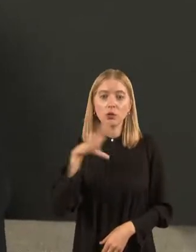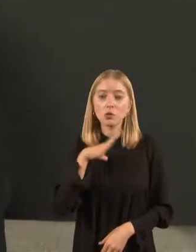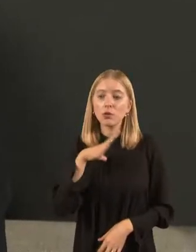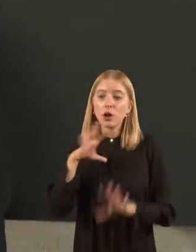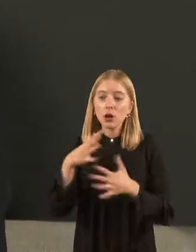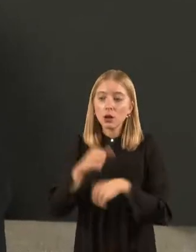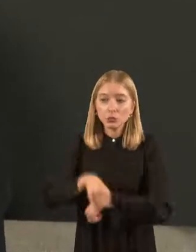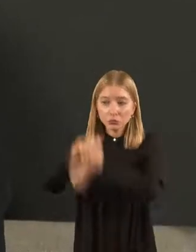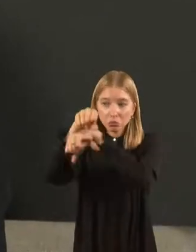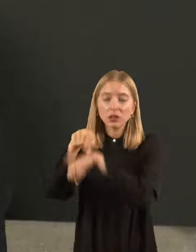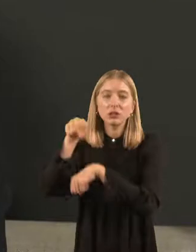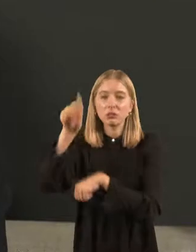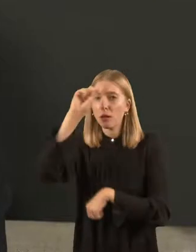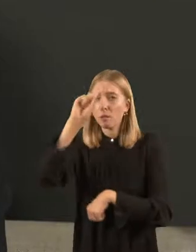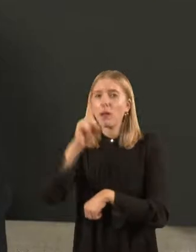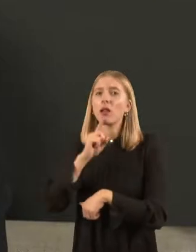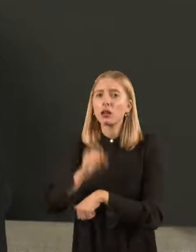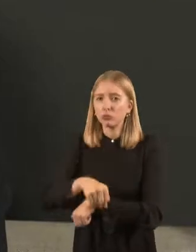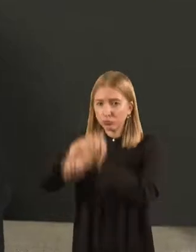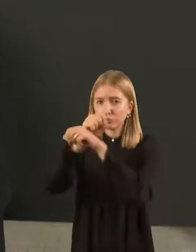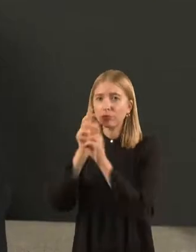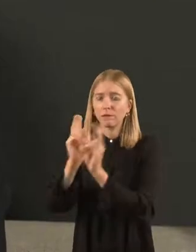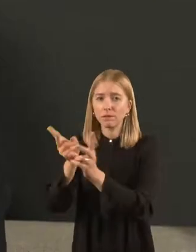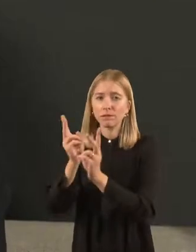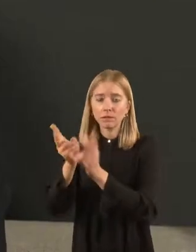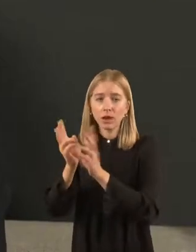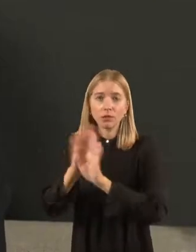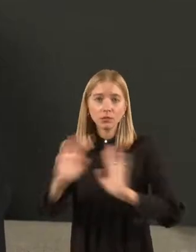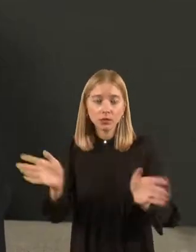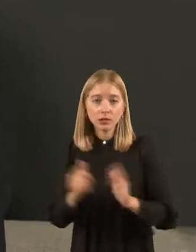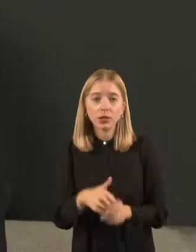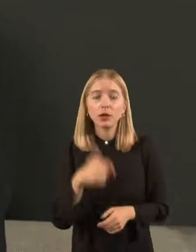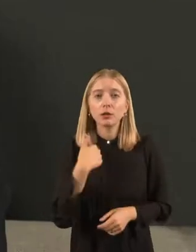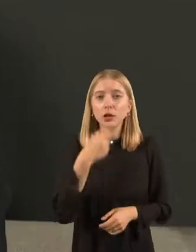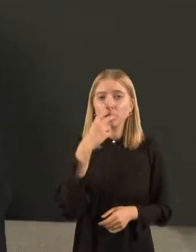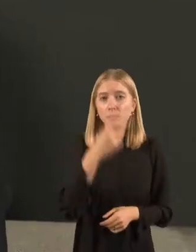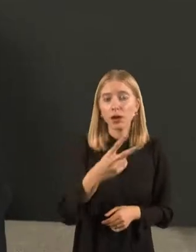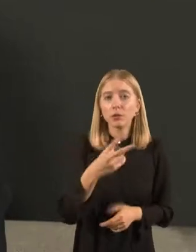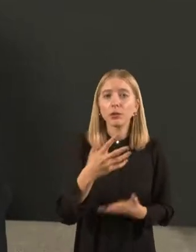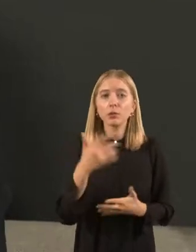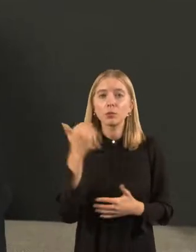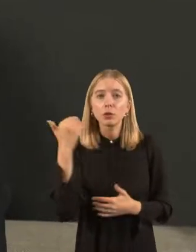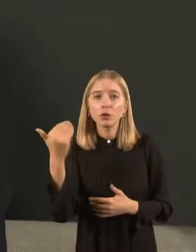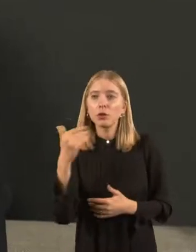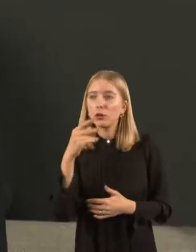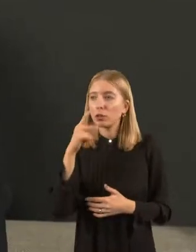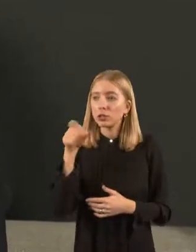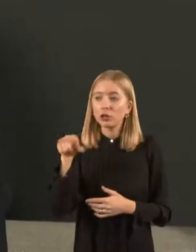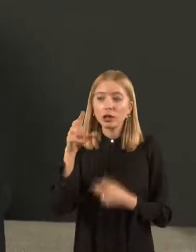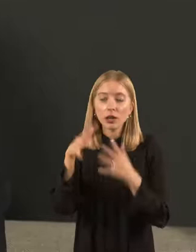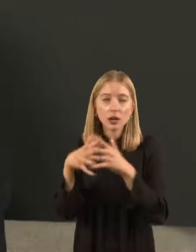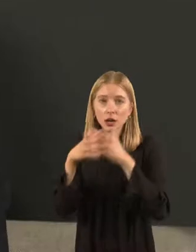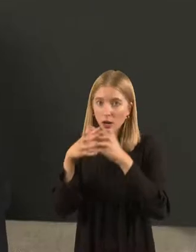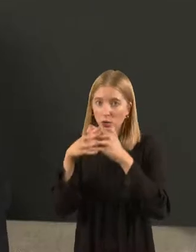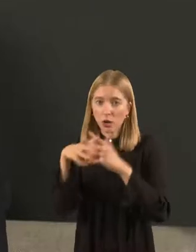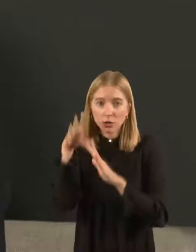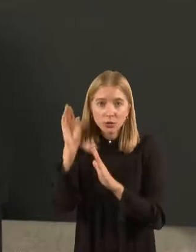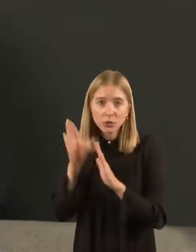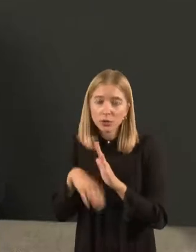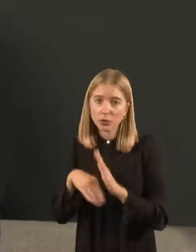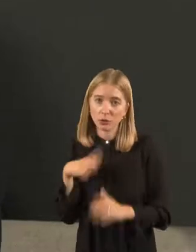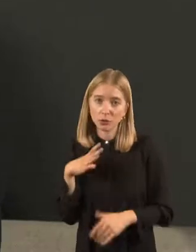of a responsible consumer. At Grigeo last year, there was a boycott of the